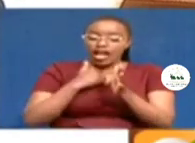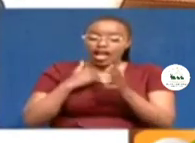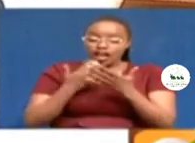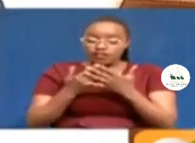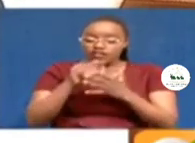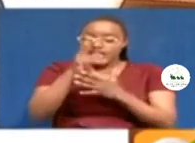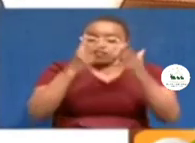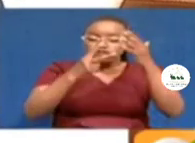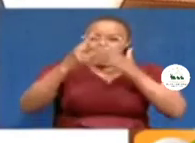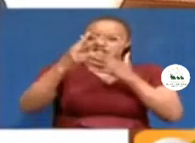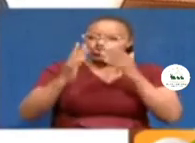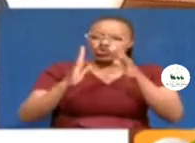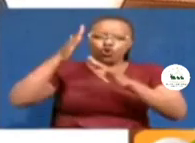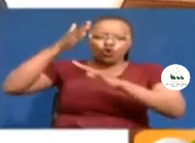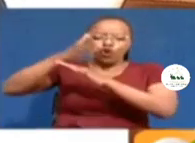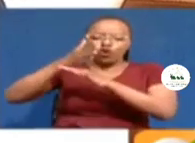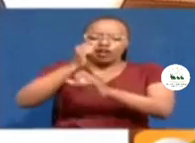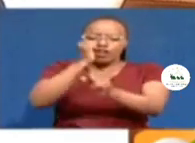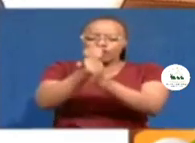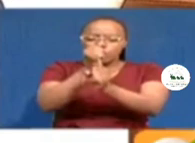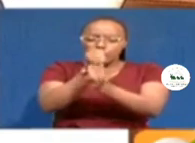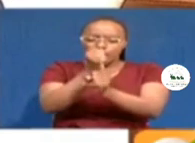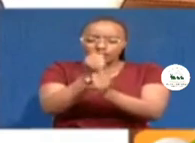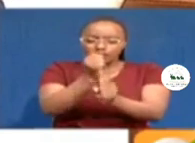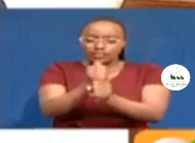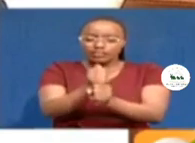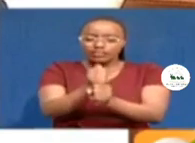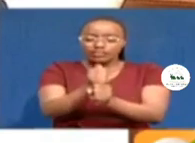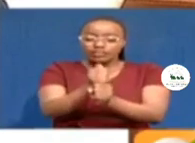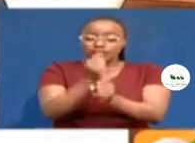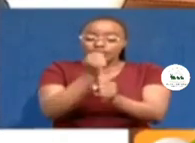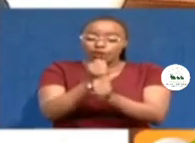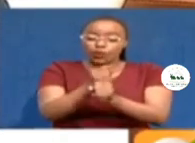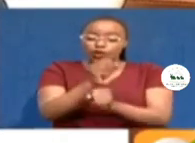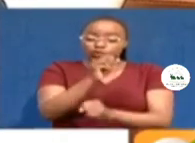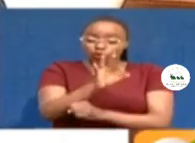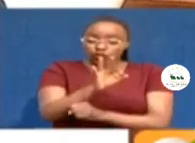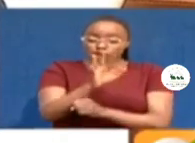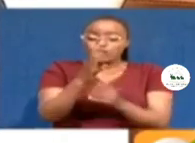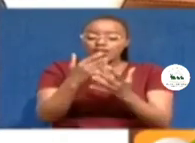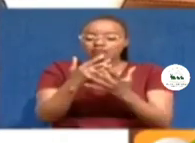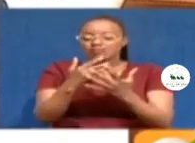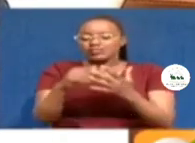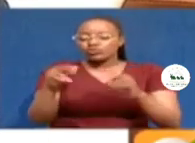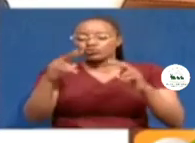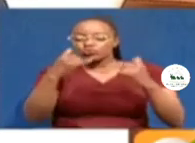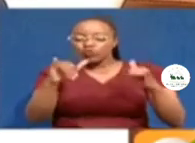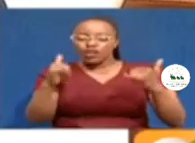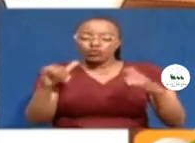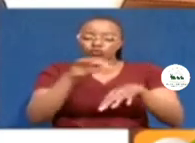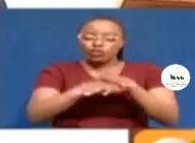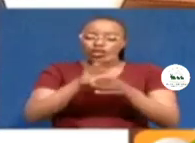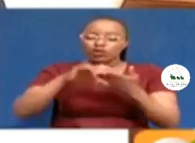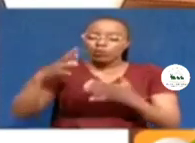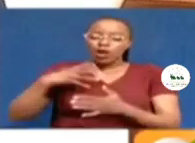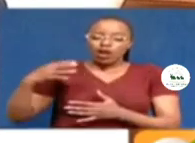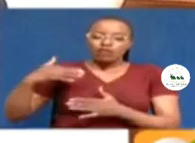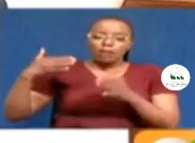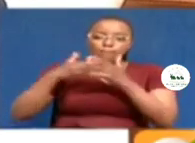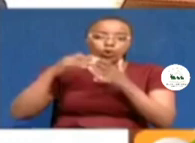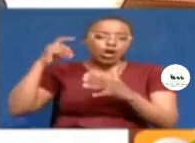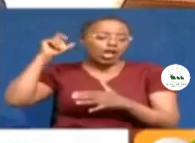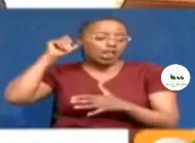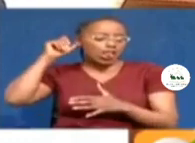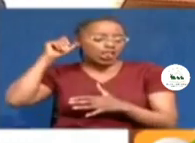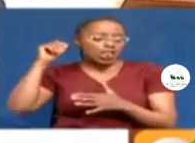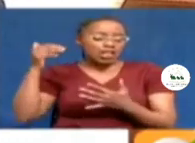their vision. The works of material wealth has blocked their ears. What shall